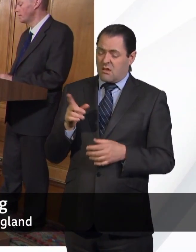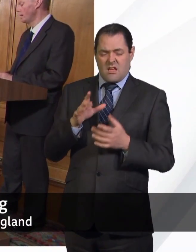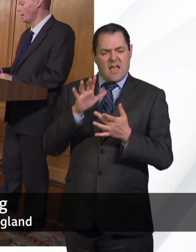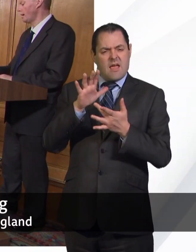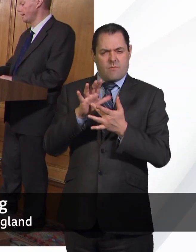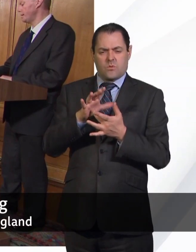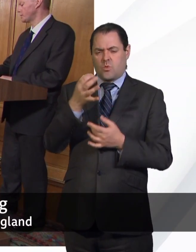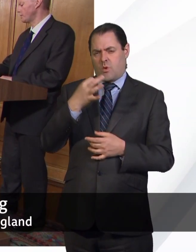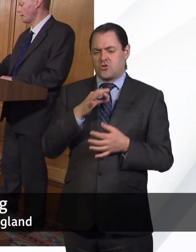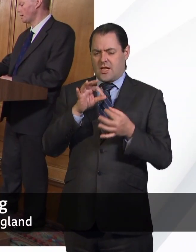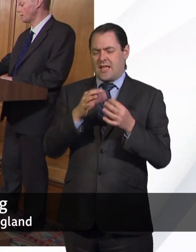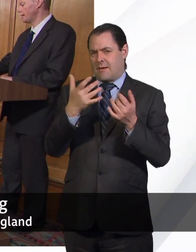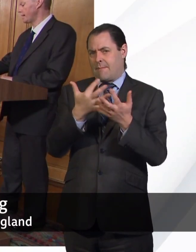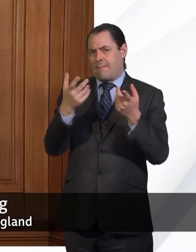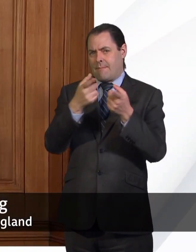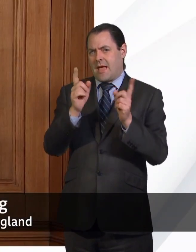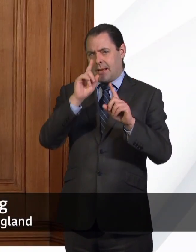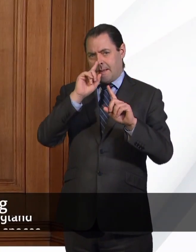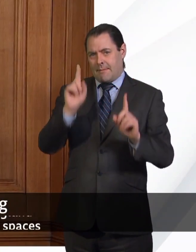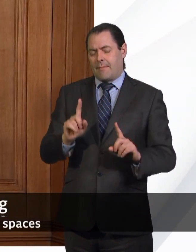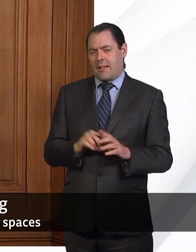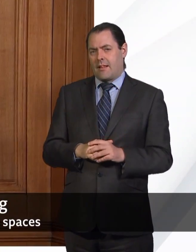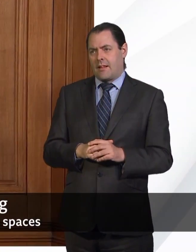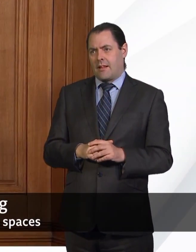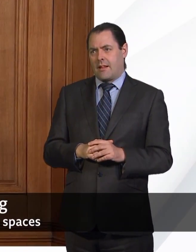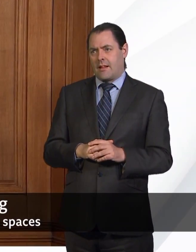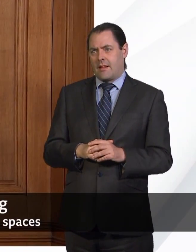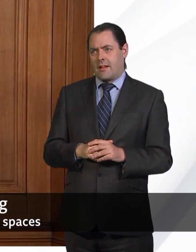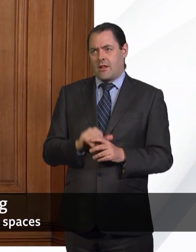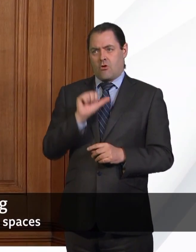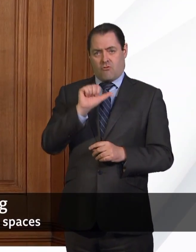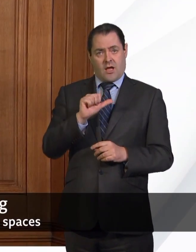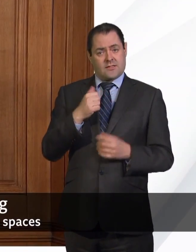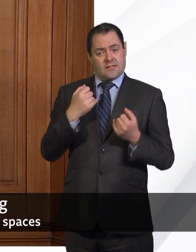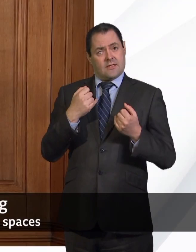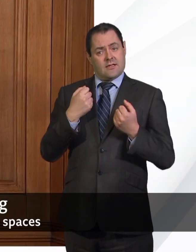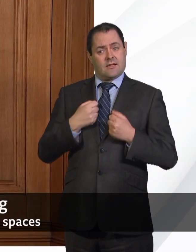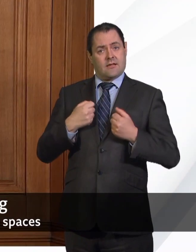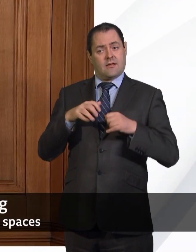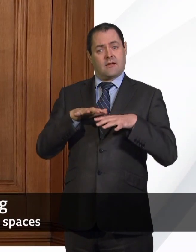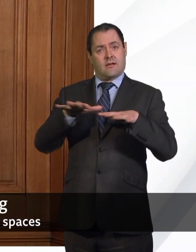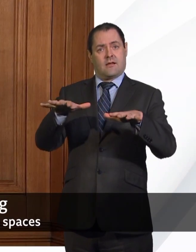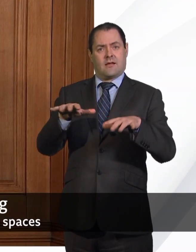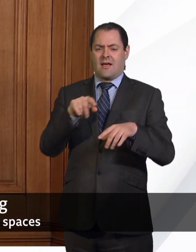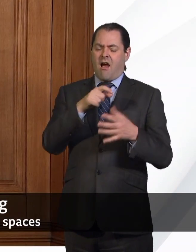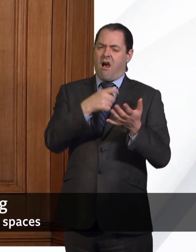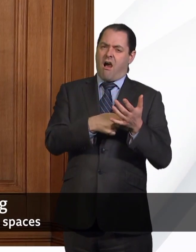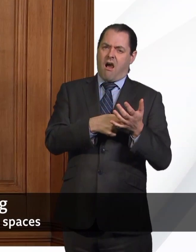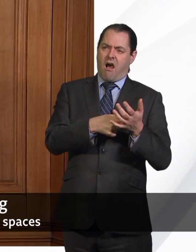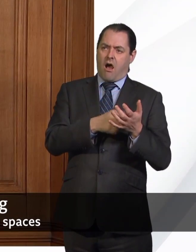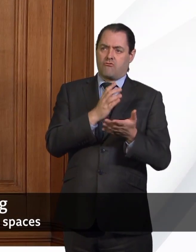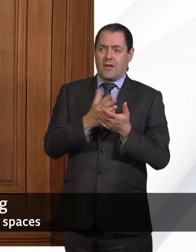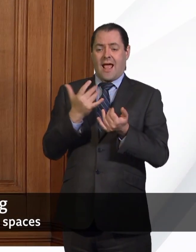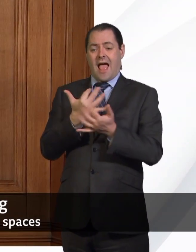people, is exactly right. As the rates of infection come down, and it's not the R for this, it's the number